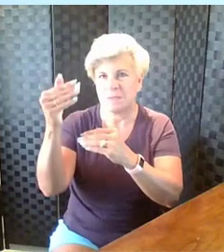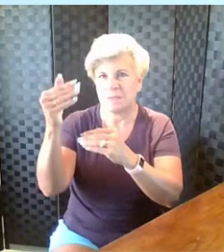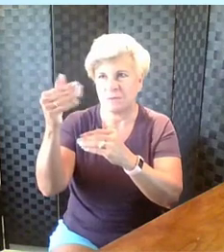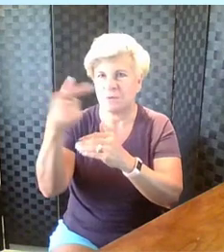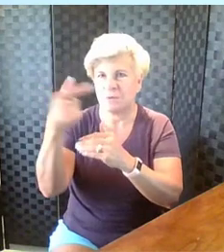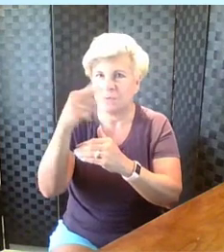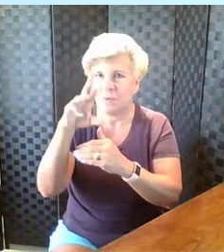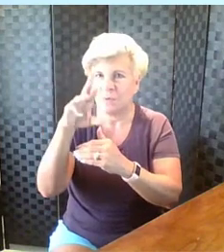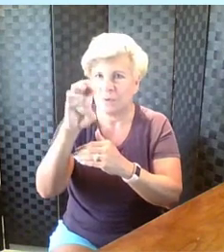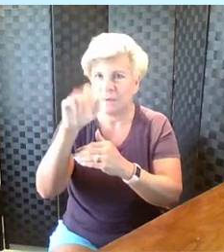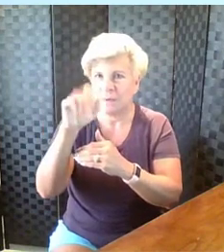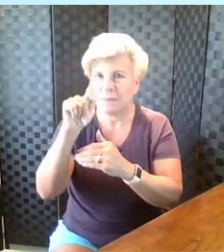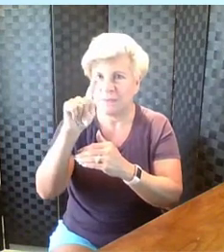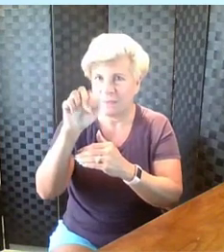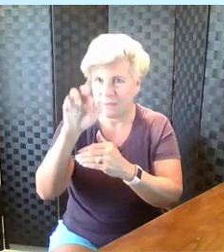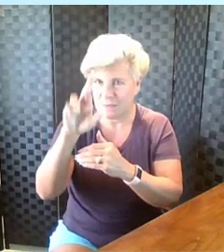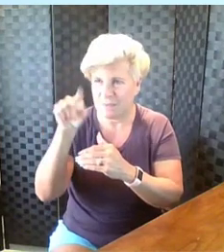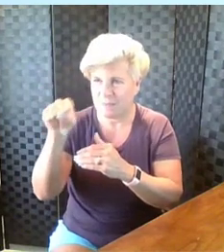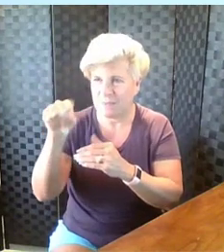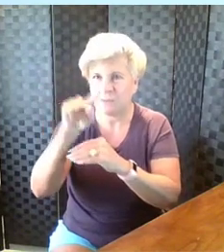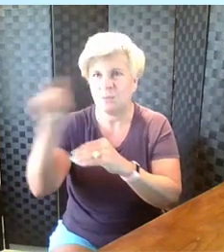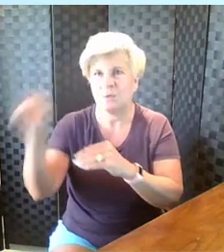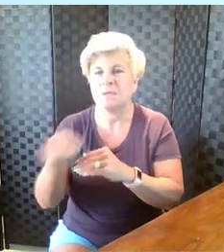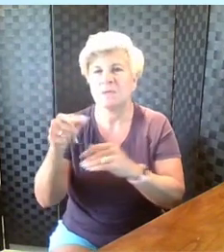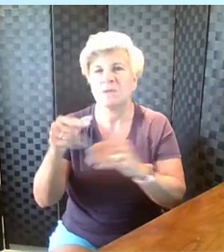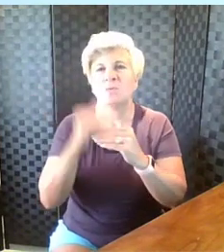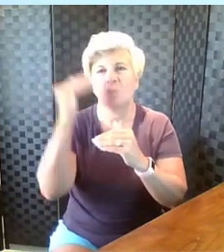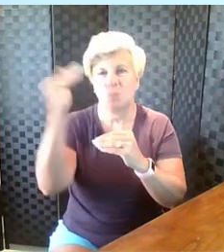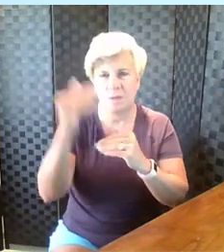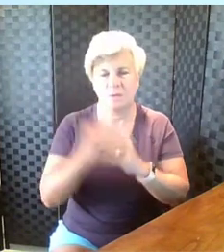Let's try one more with some animals and jump into some practice.